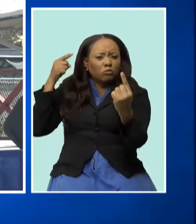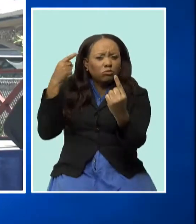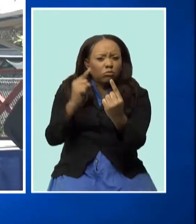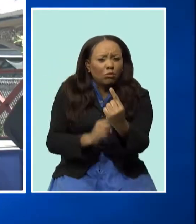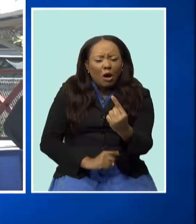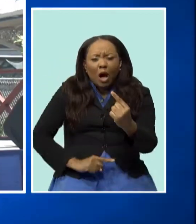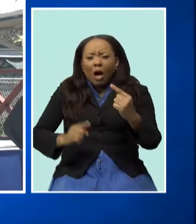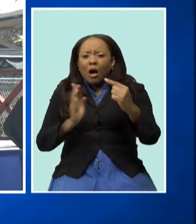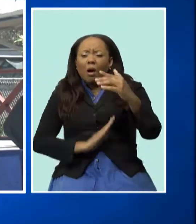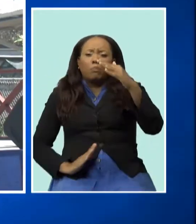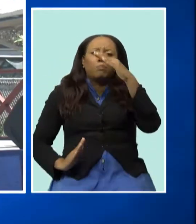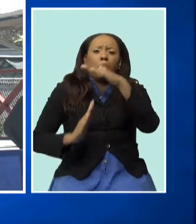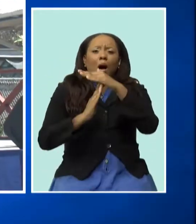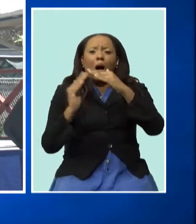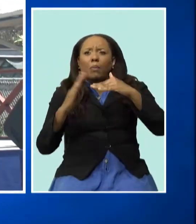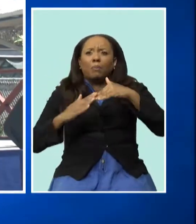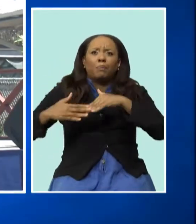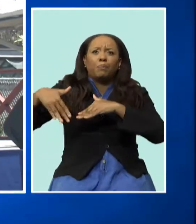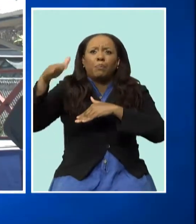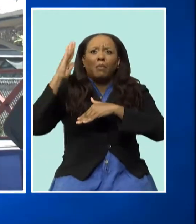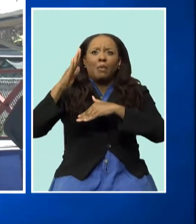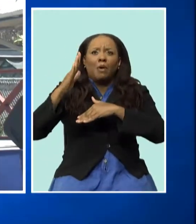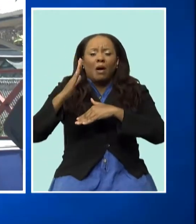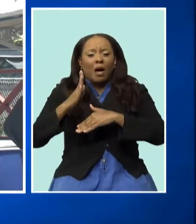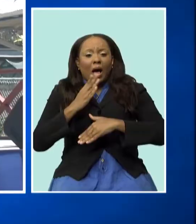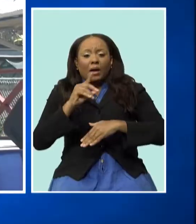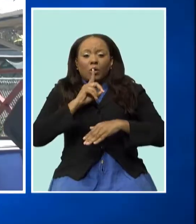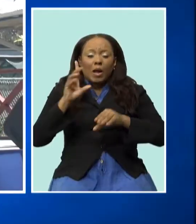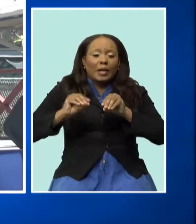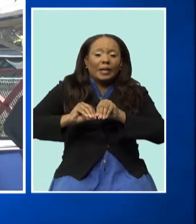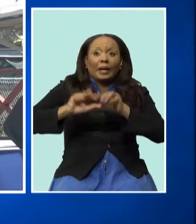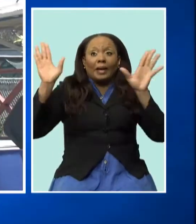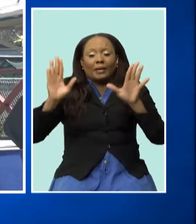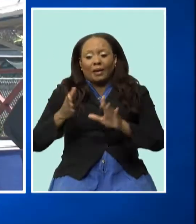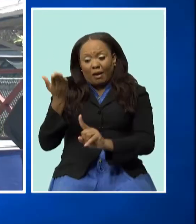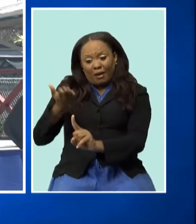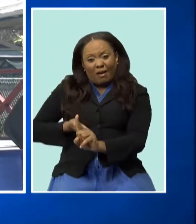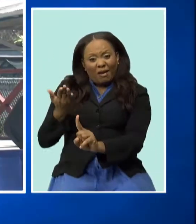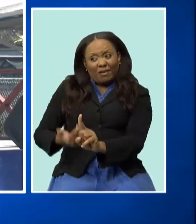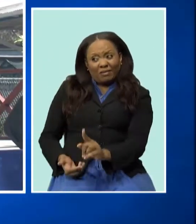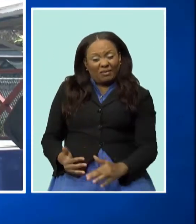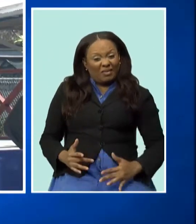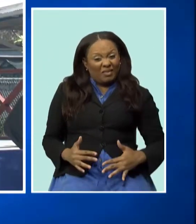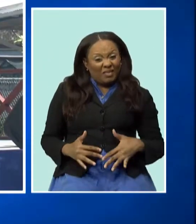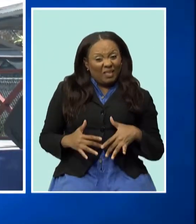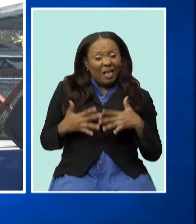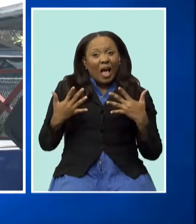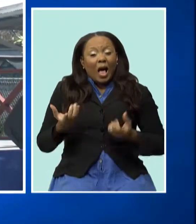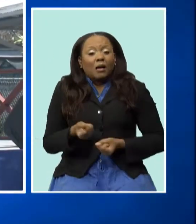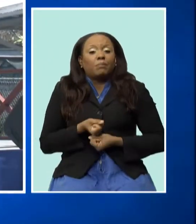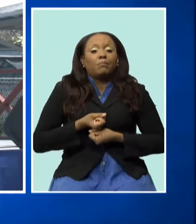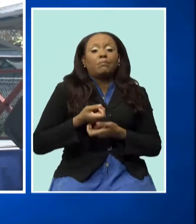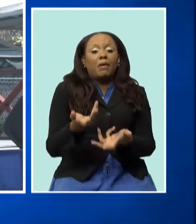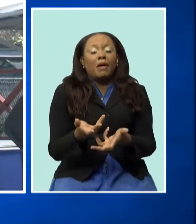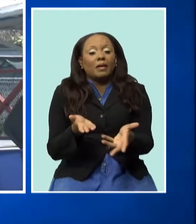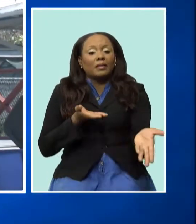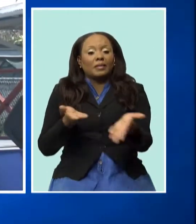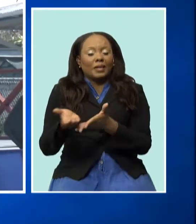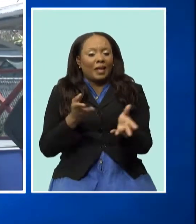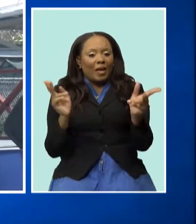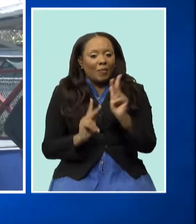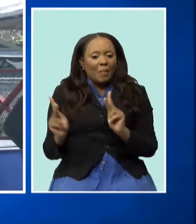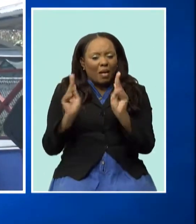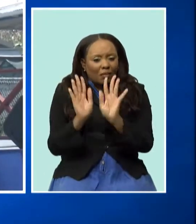trendsetter, and a beacon. Her life was dedicated to the service of